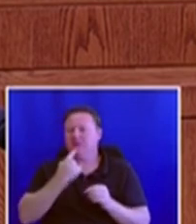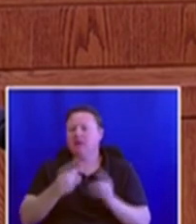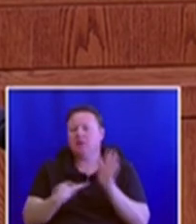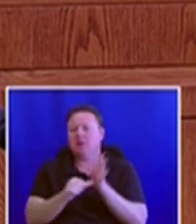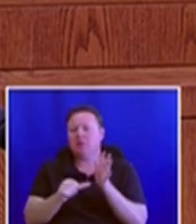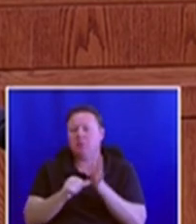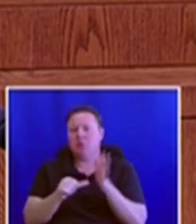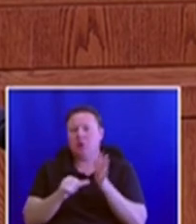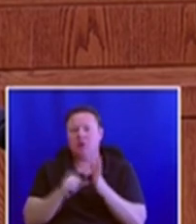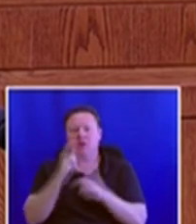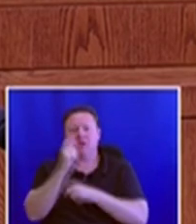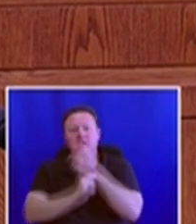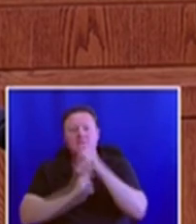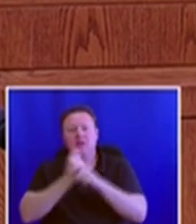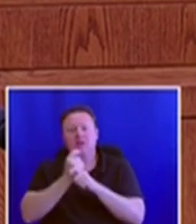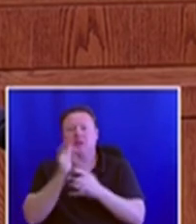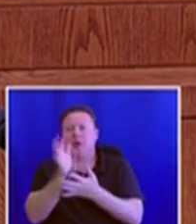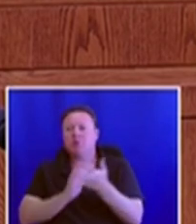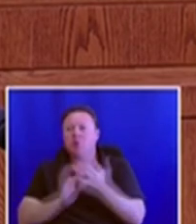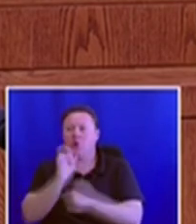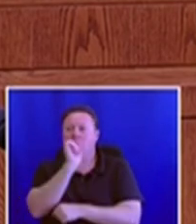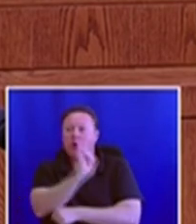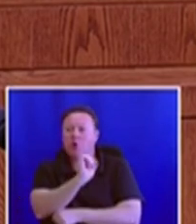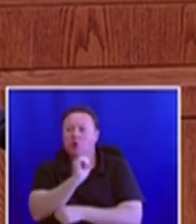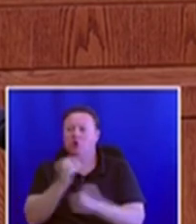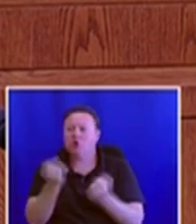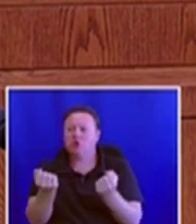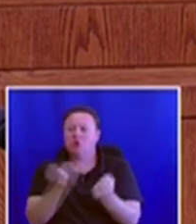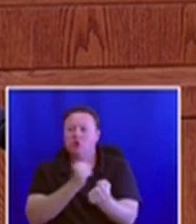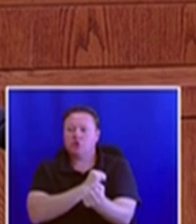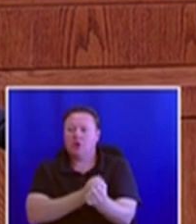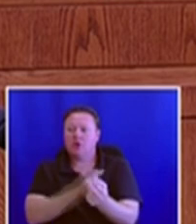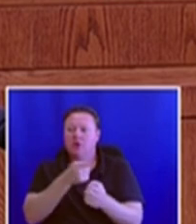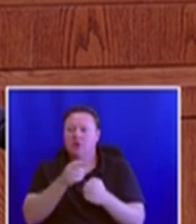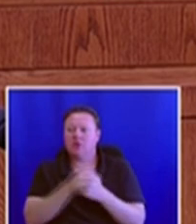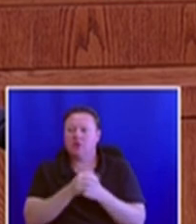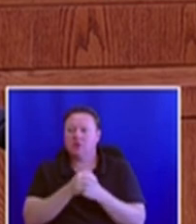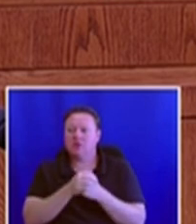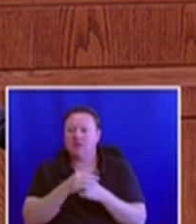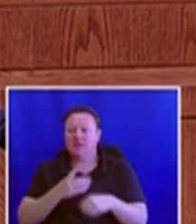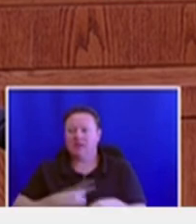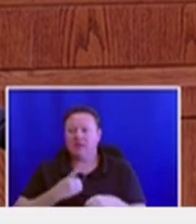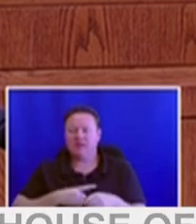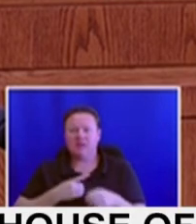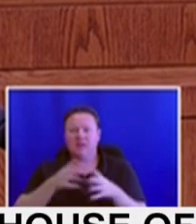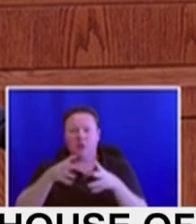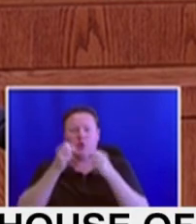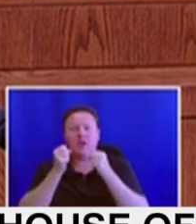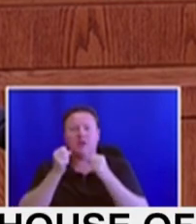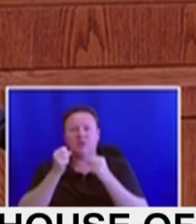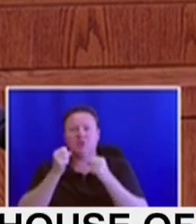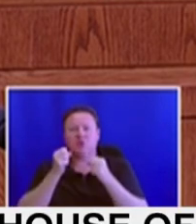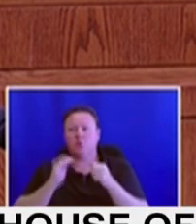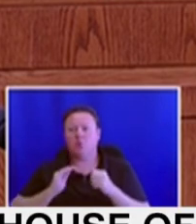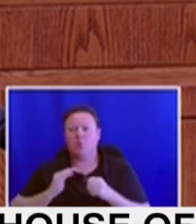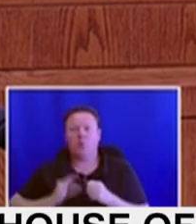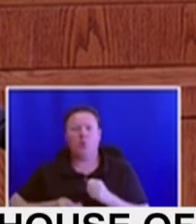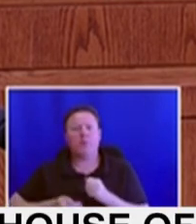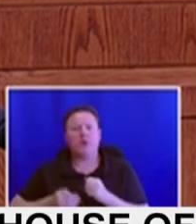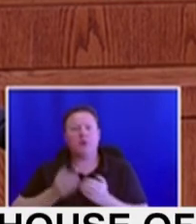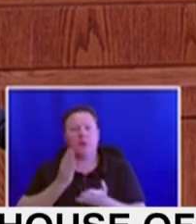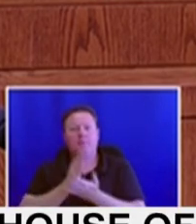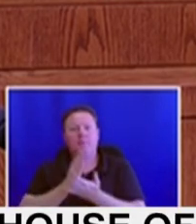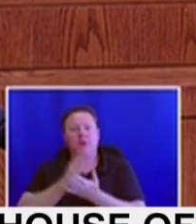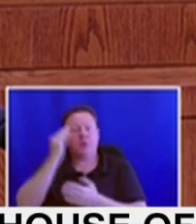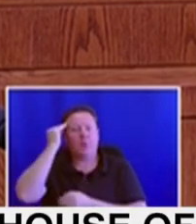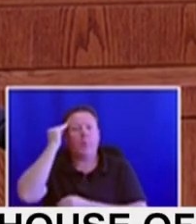her type of story and struggle for dignity and recognition as a woman should be